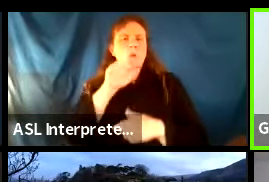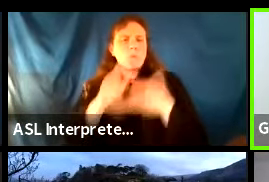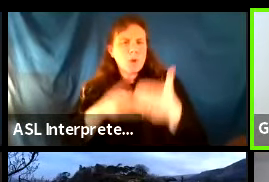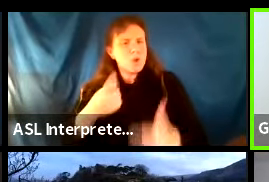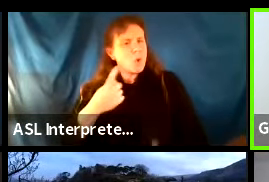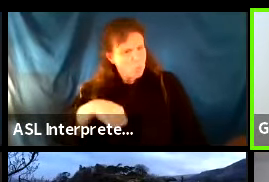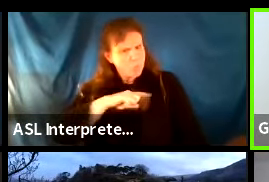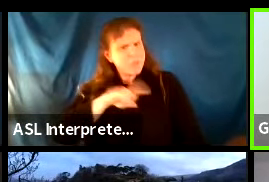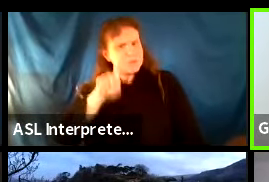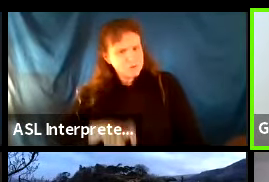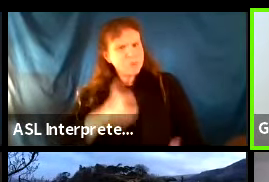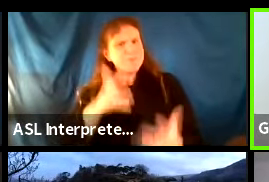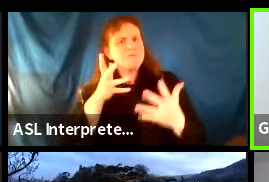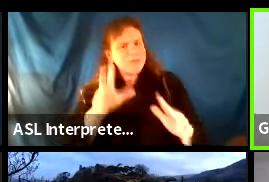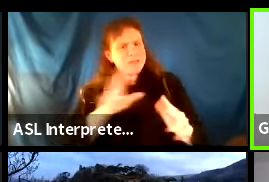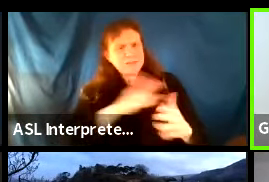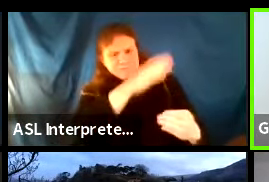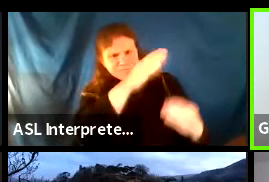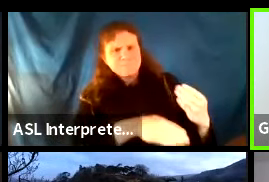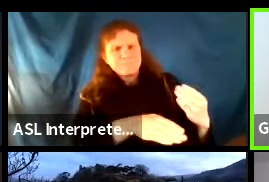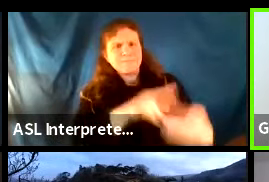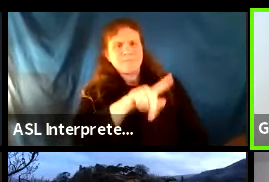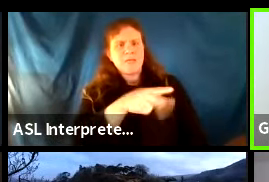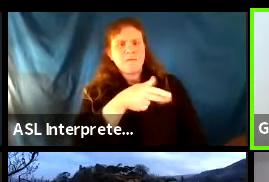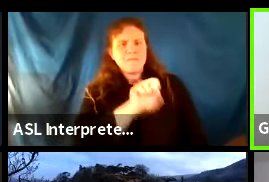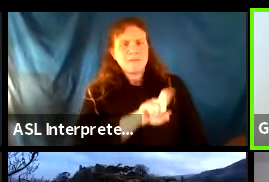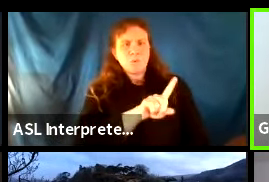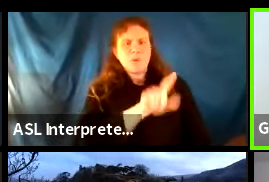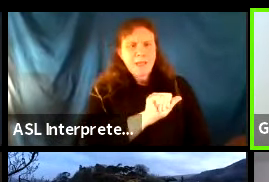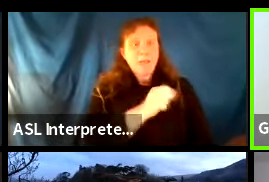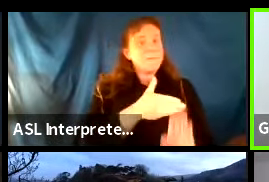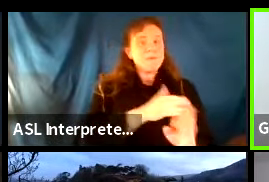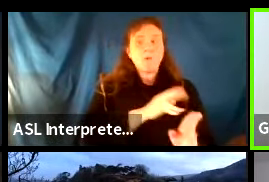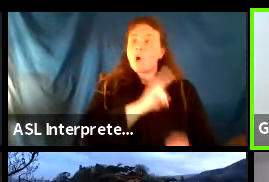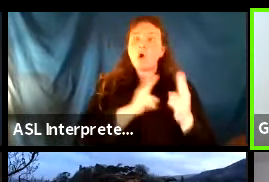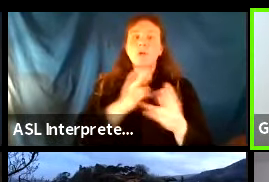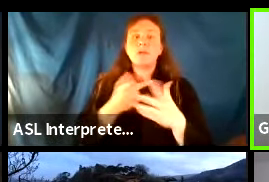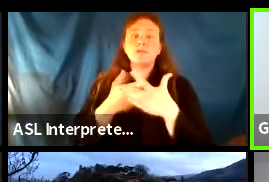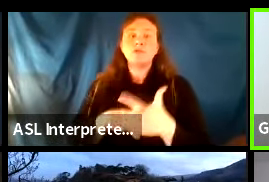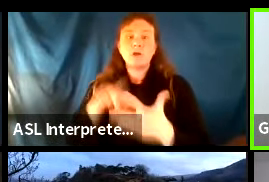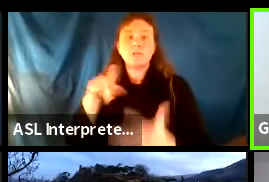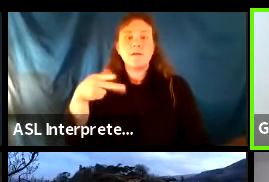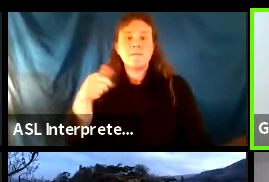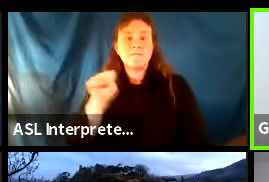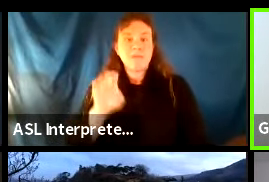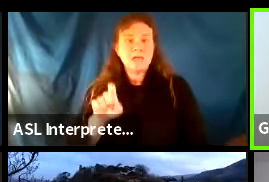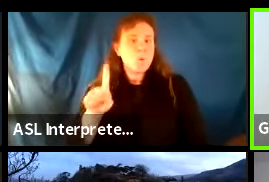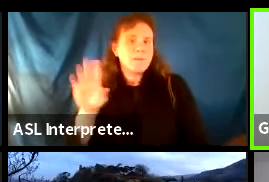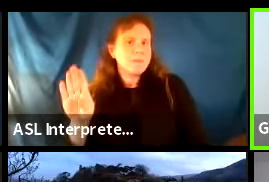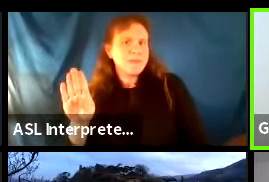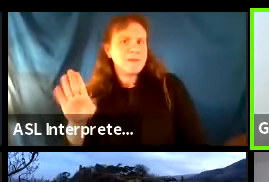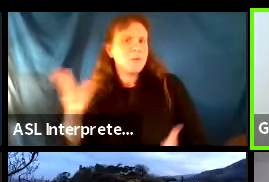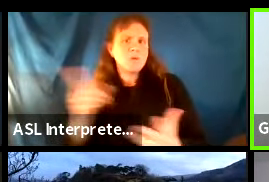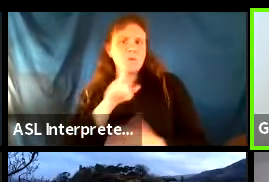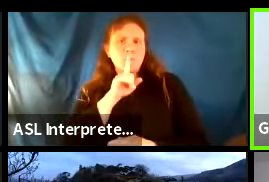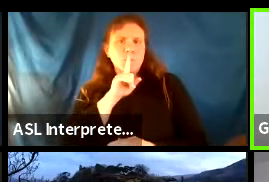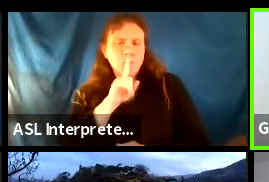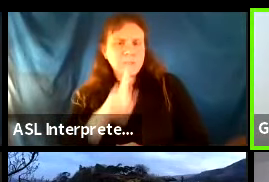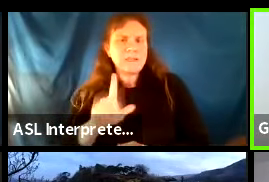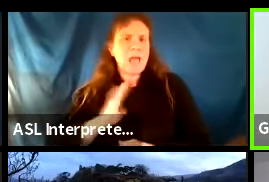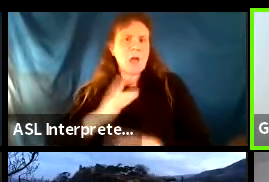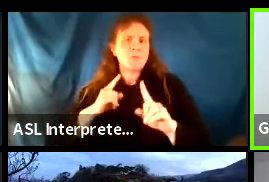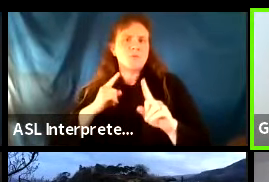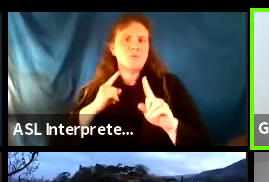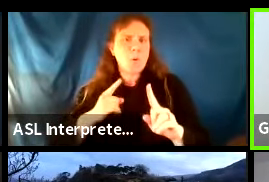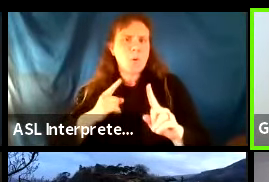phase 1A or before rushing to phase 1B? Or what is really the allocation and